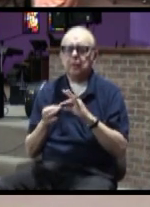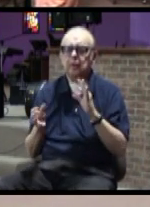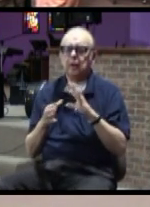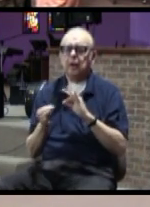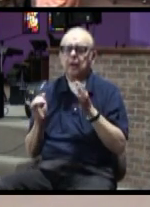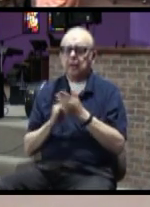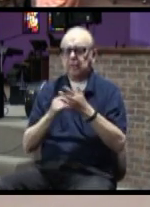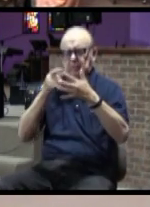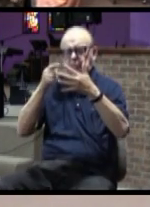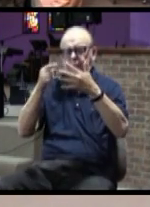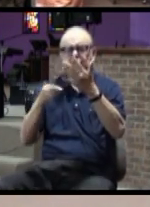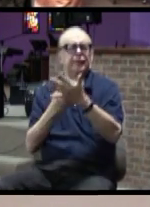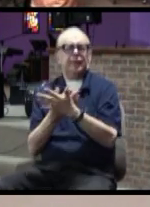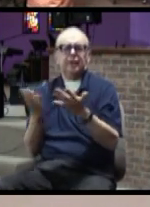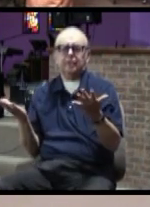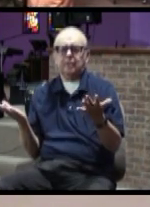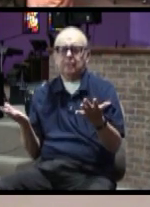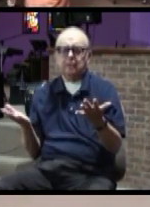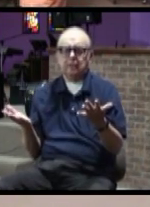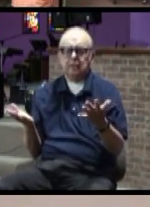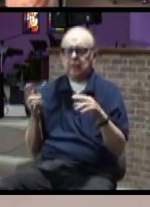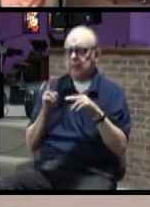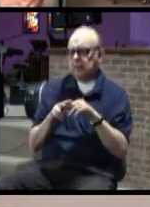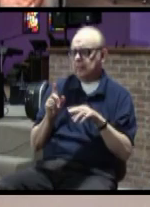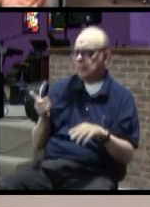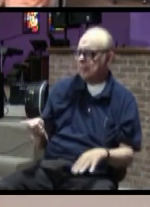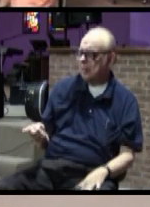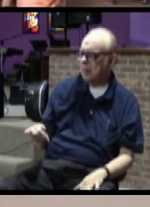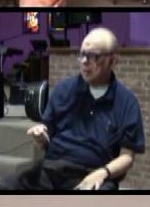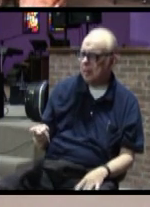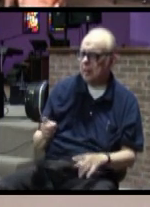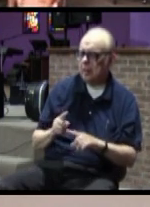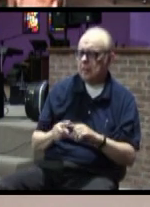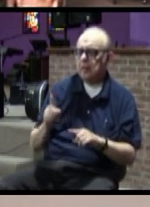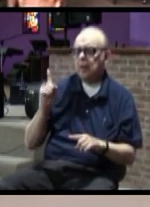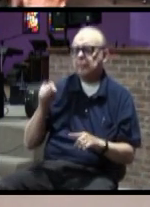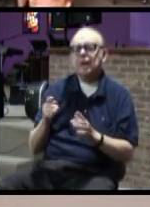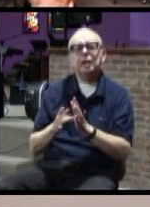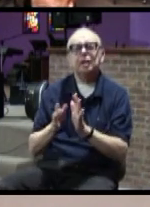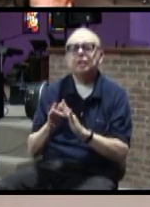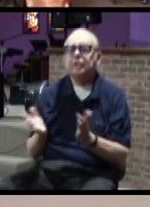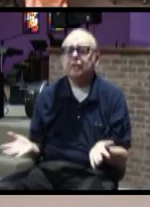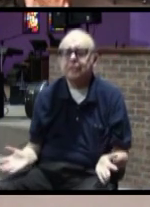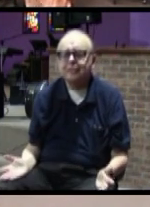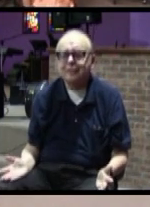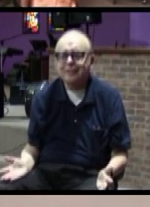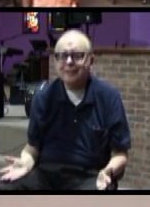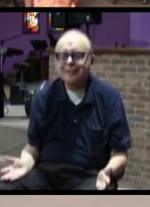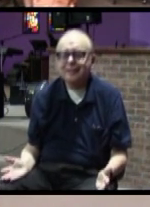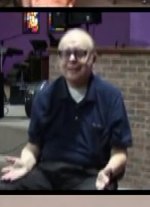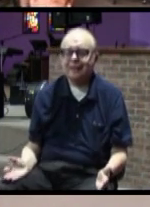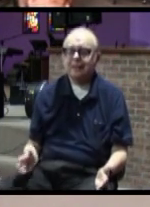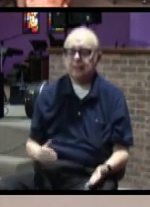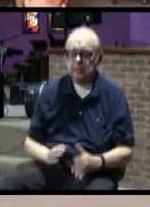story of this and this and this and this and this. And you're sitting there and he's saying, but I need